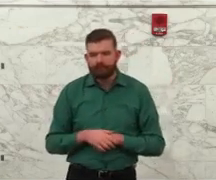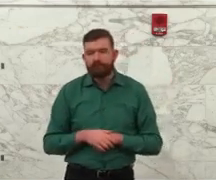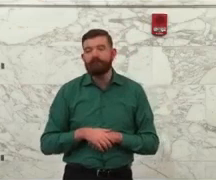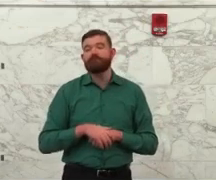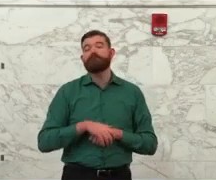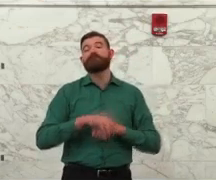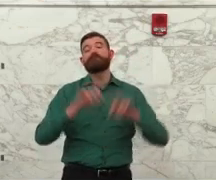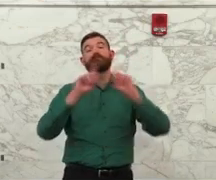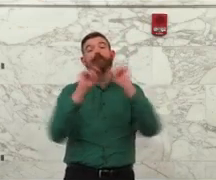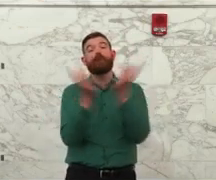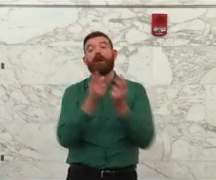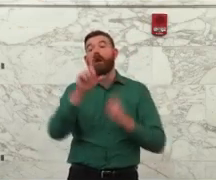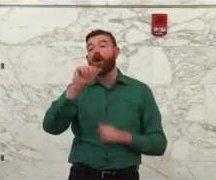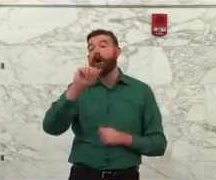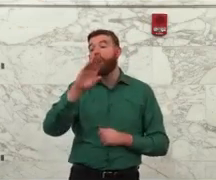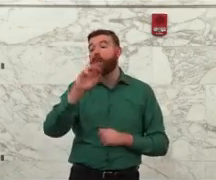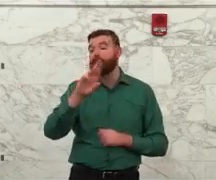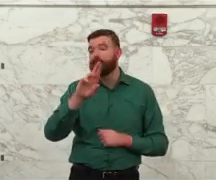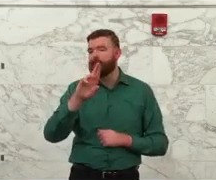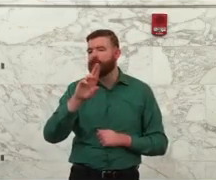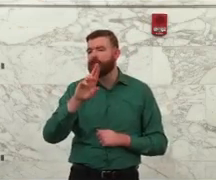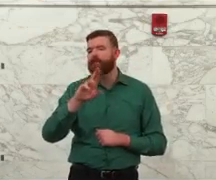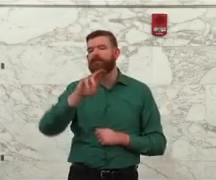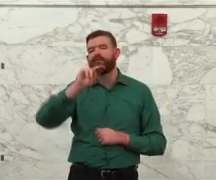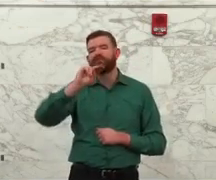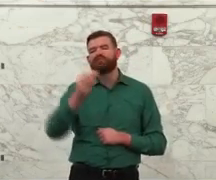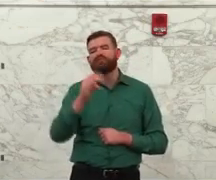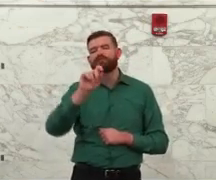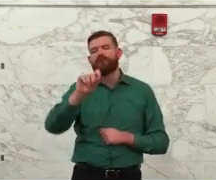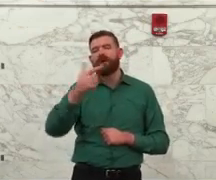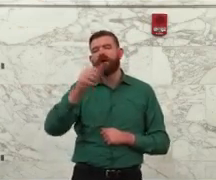nj.gov/labor, if you've been laid off, if you're looking for